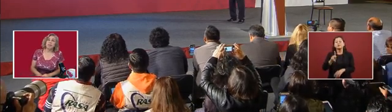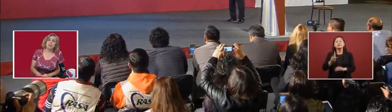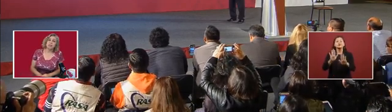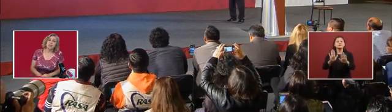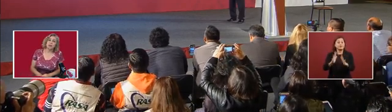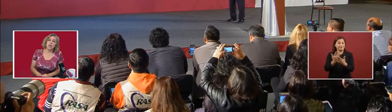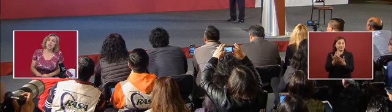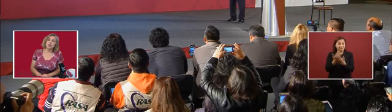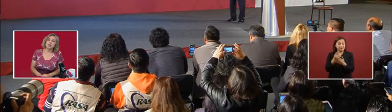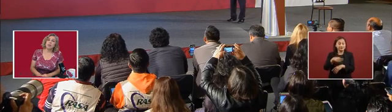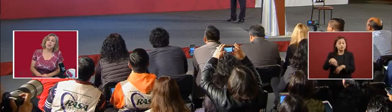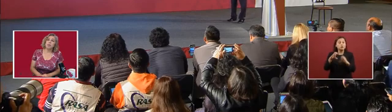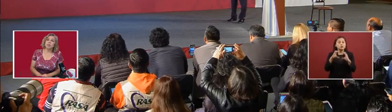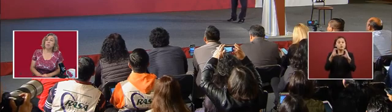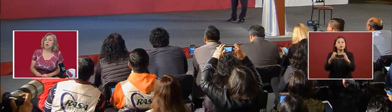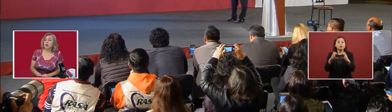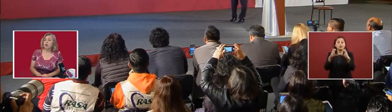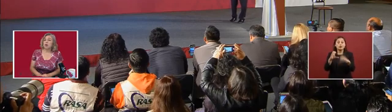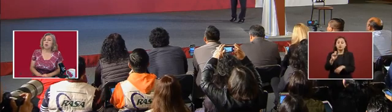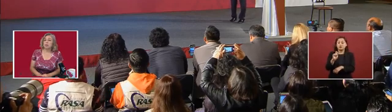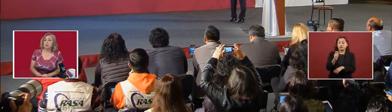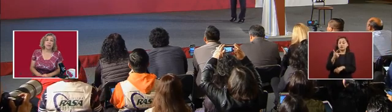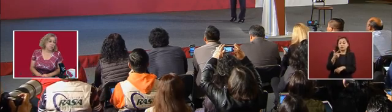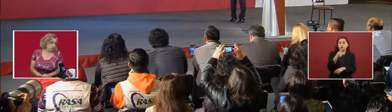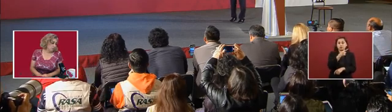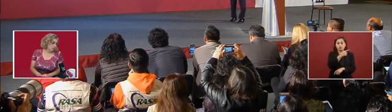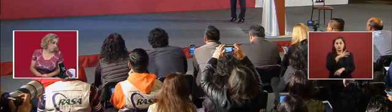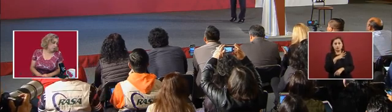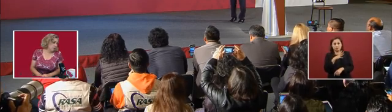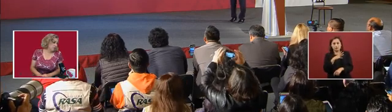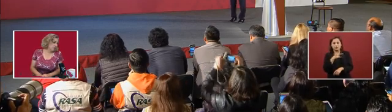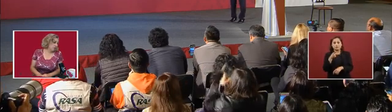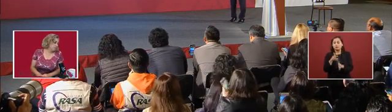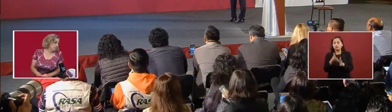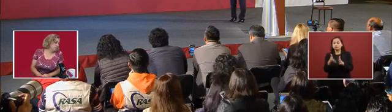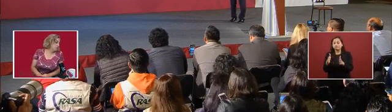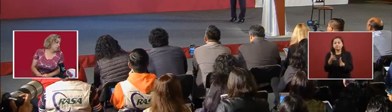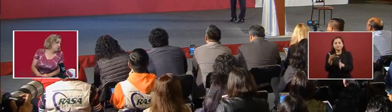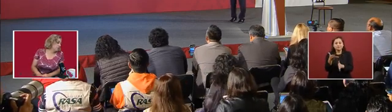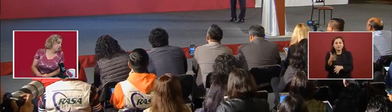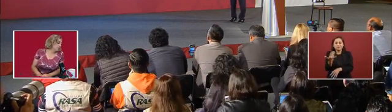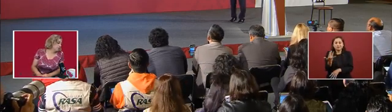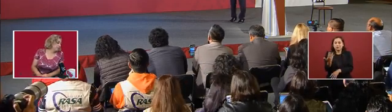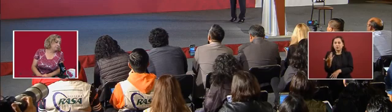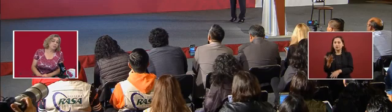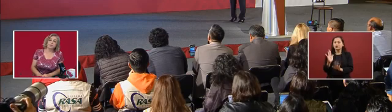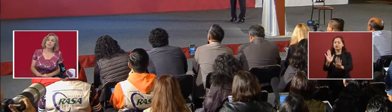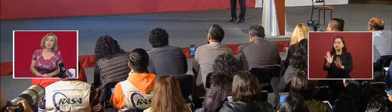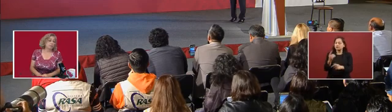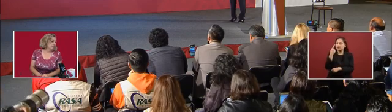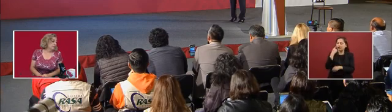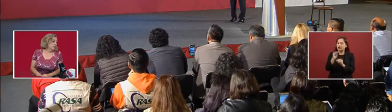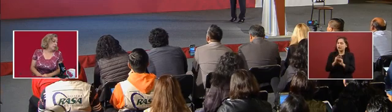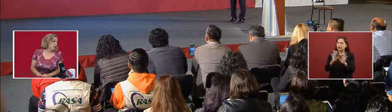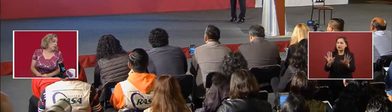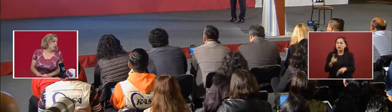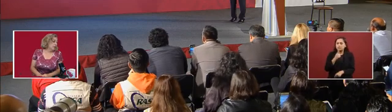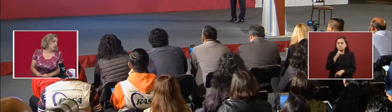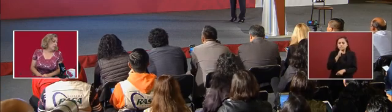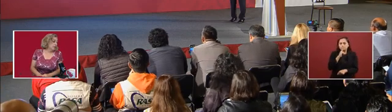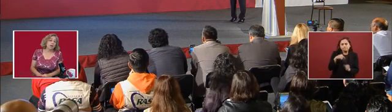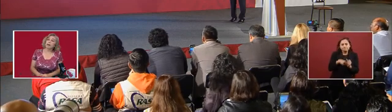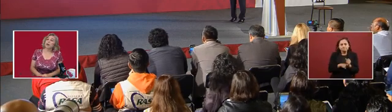and you can see están las defunciones. that Yo les dije, the bueno, ya me deaths are había there. Oh, sobregirado, cases. ahí están las 28 Actually, it's registradas. only